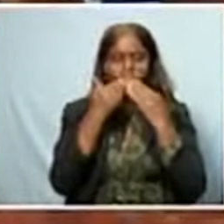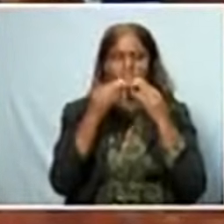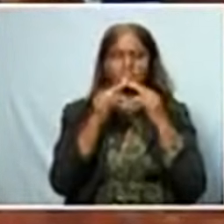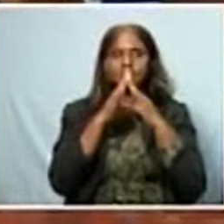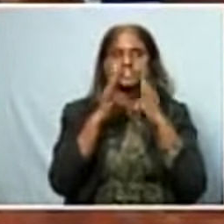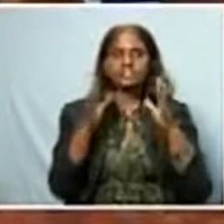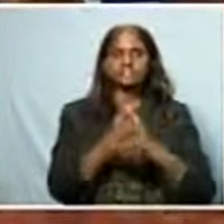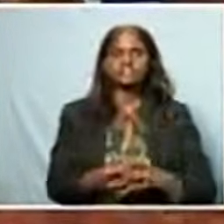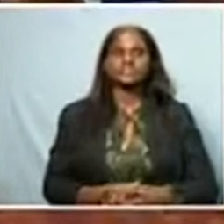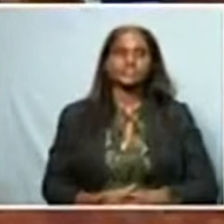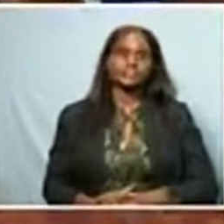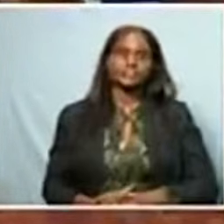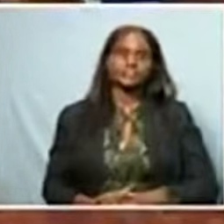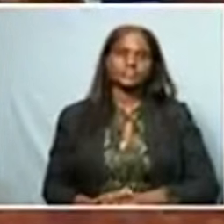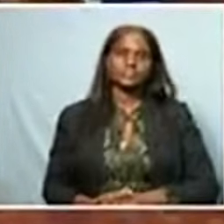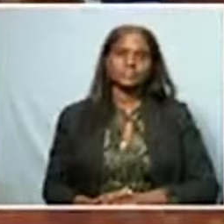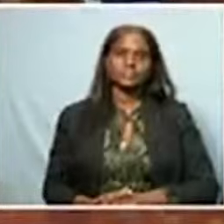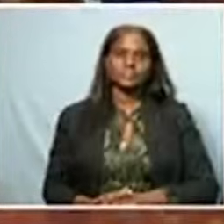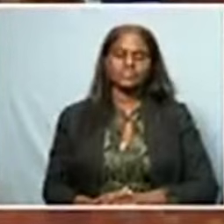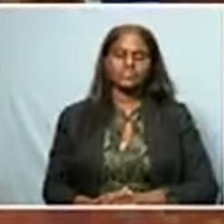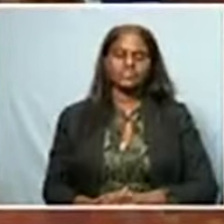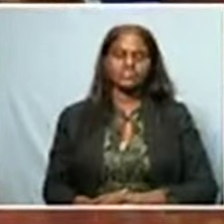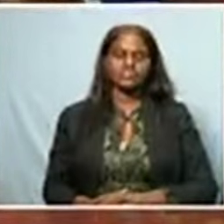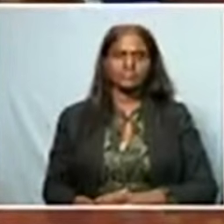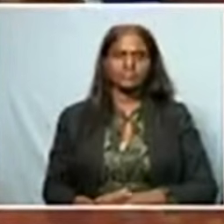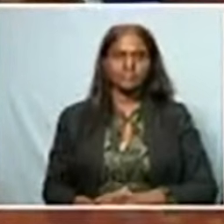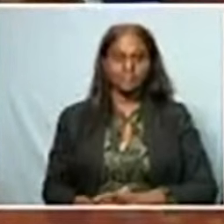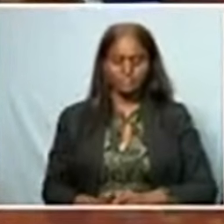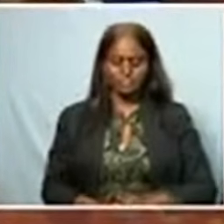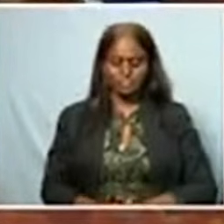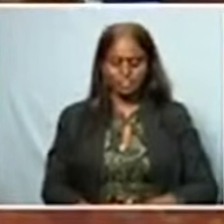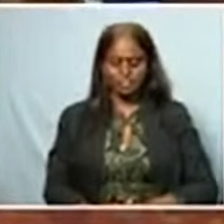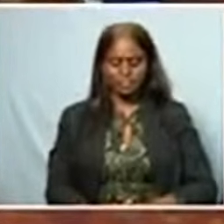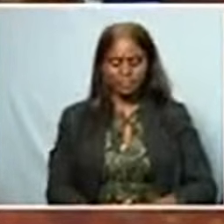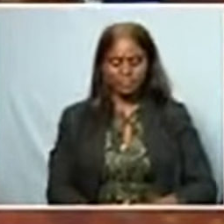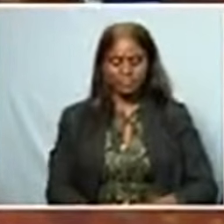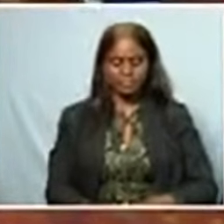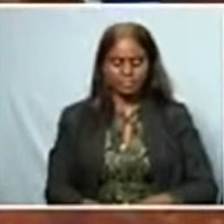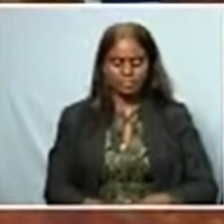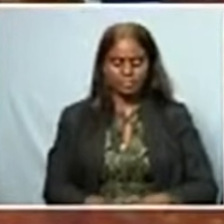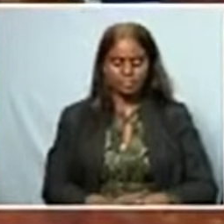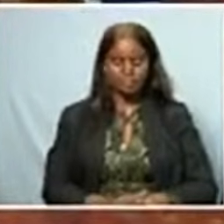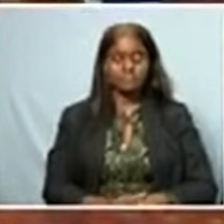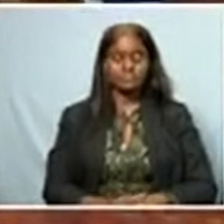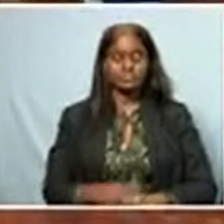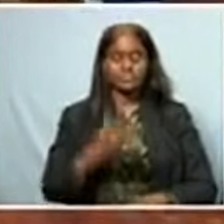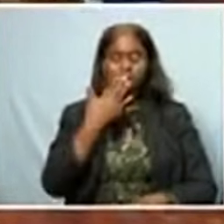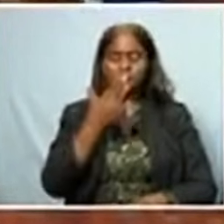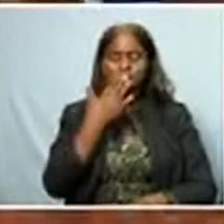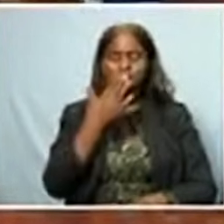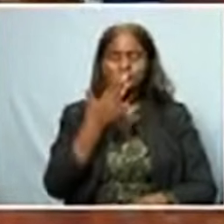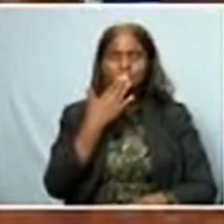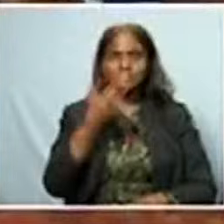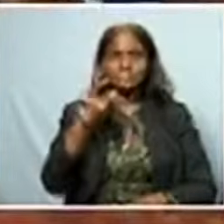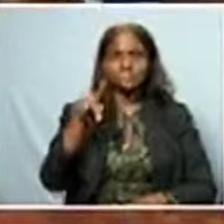much. Thank you so much,